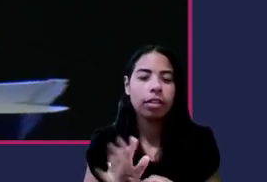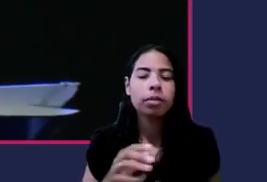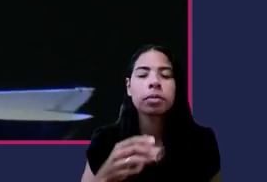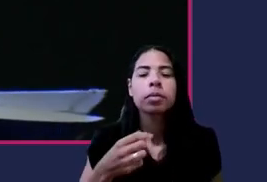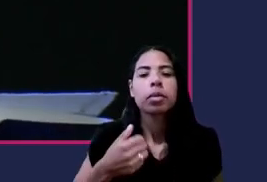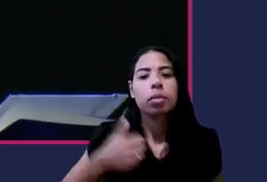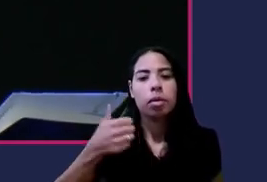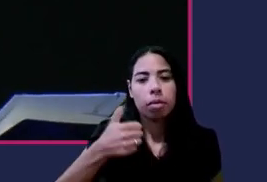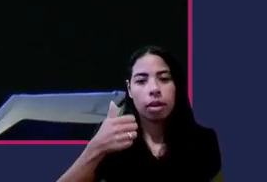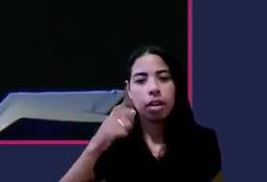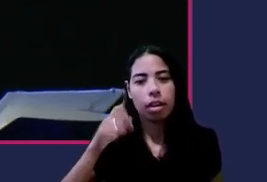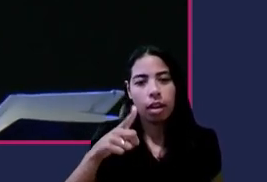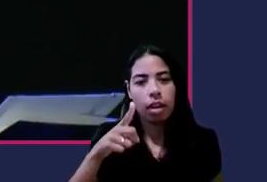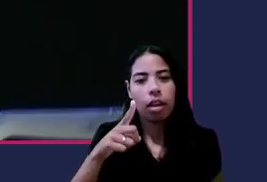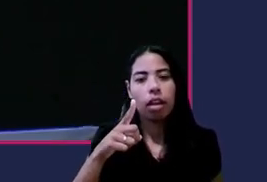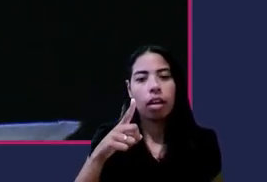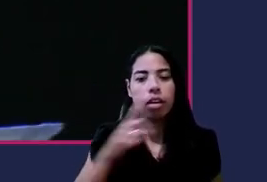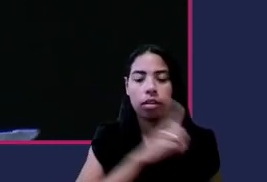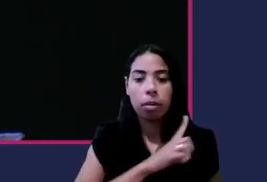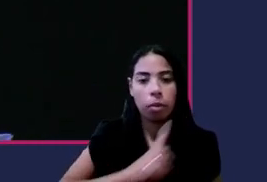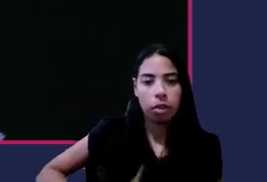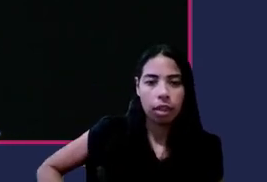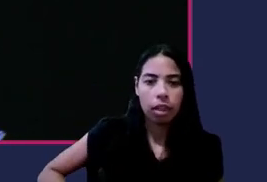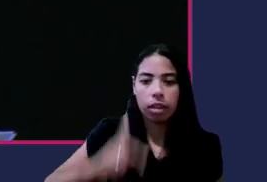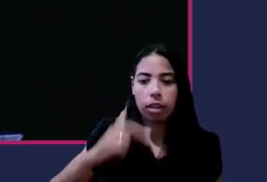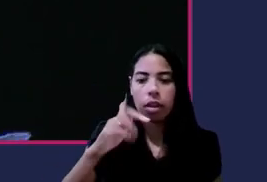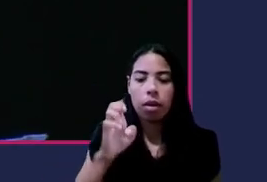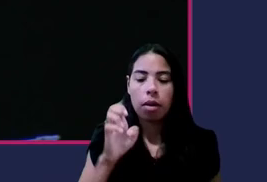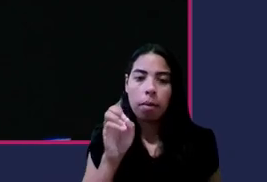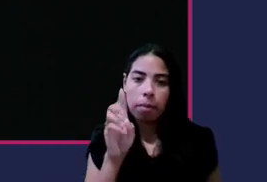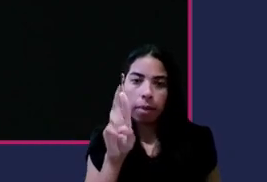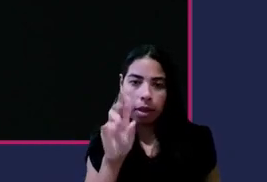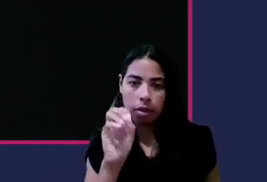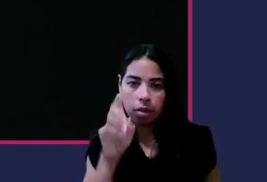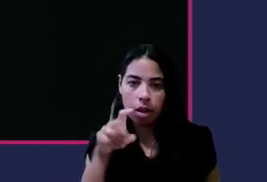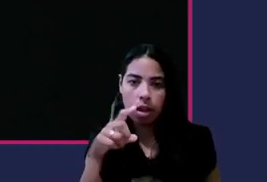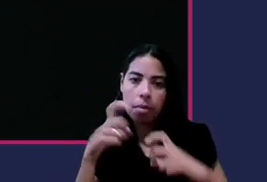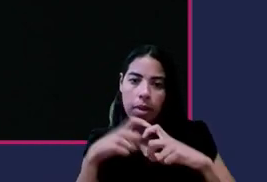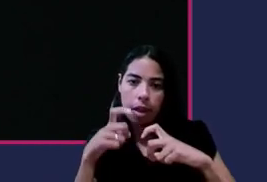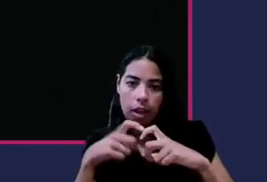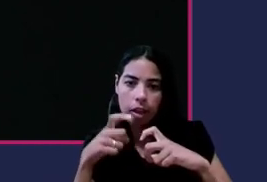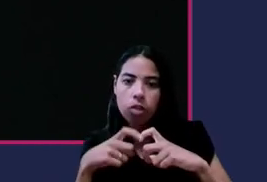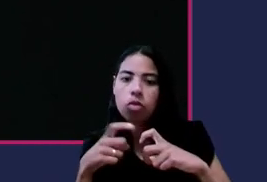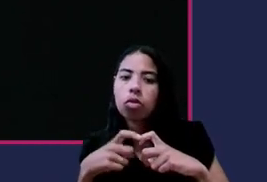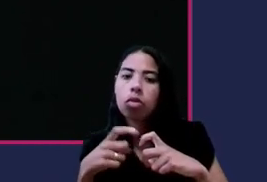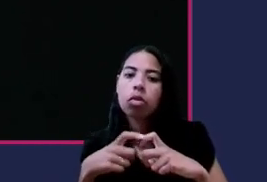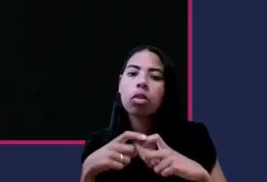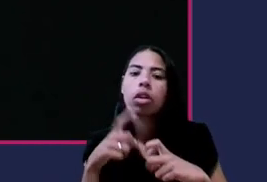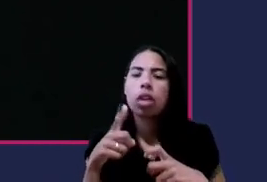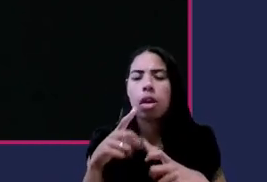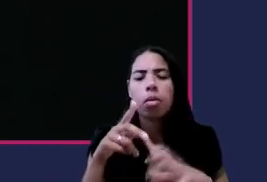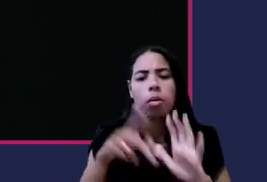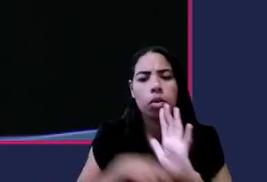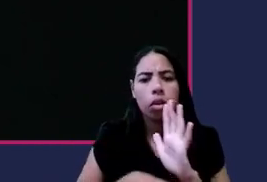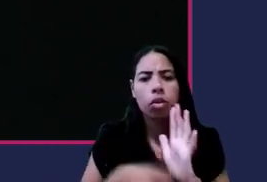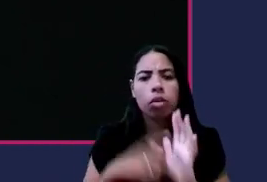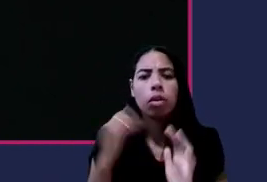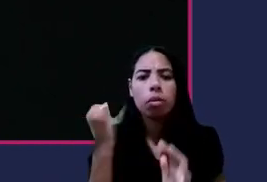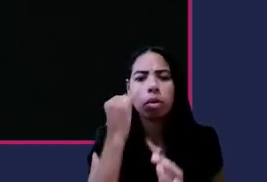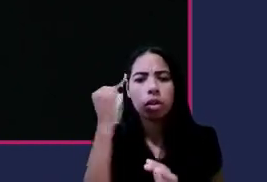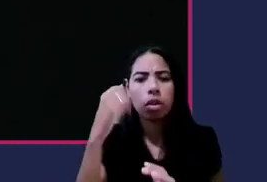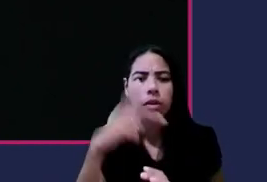medicine diploma to the Congress. One is Pedro Westphalen, who was the writer of one of the most important